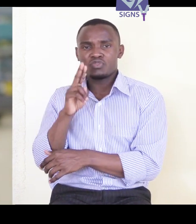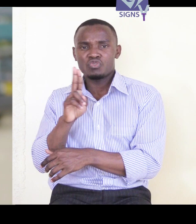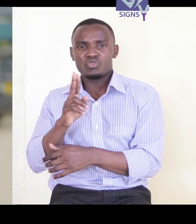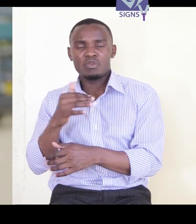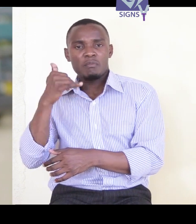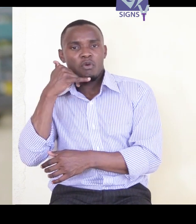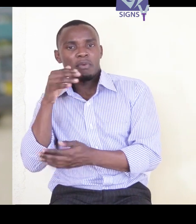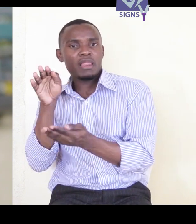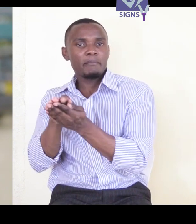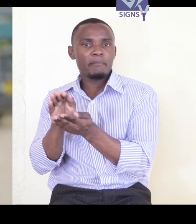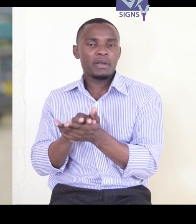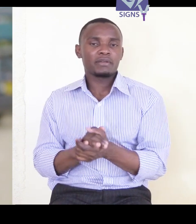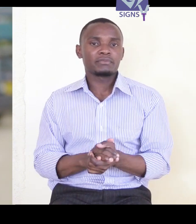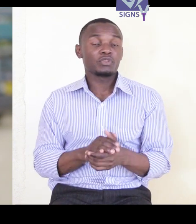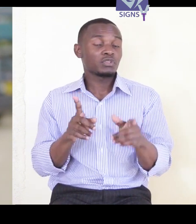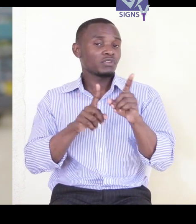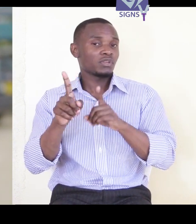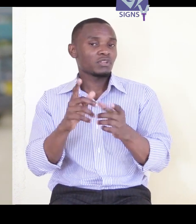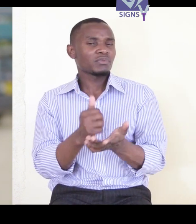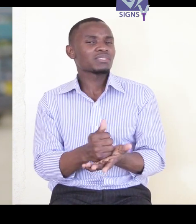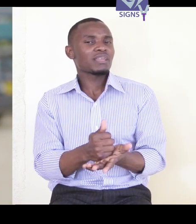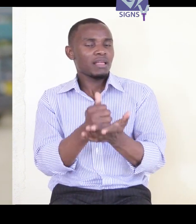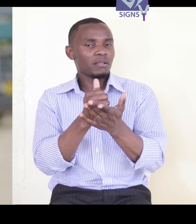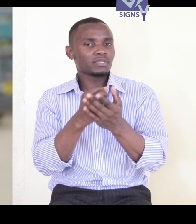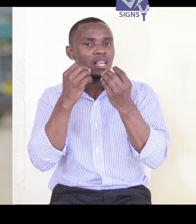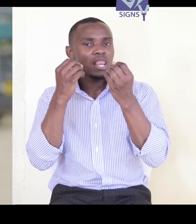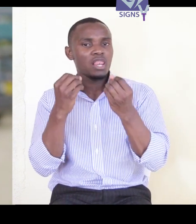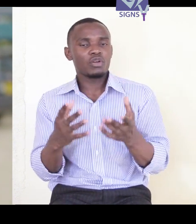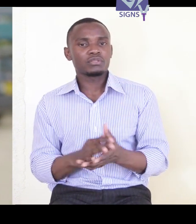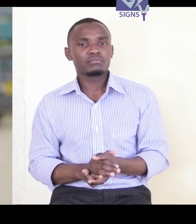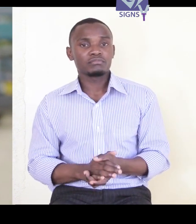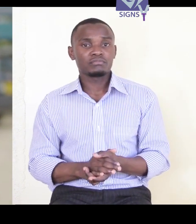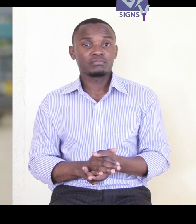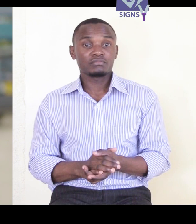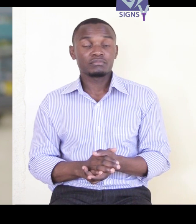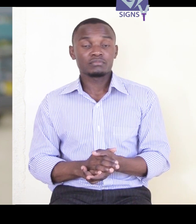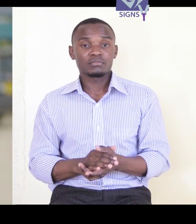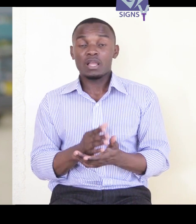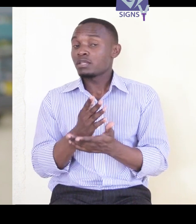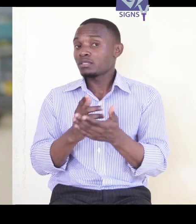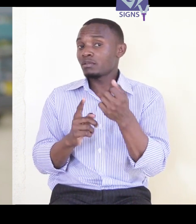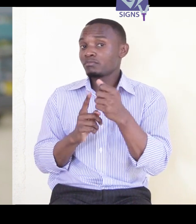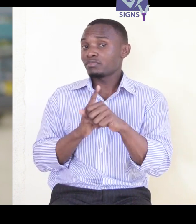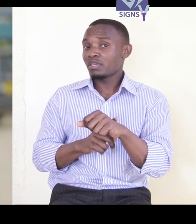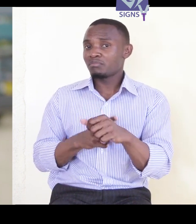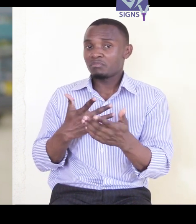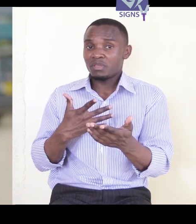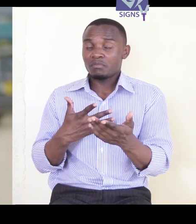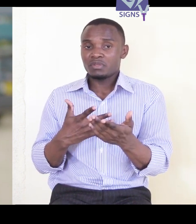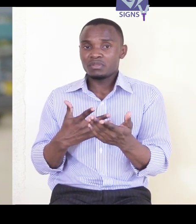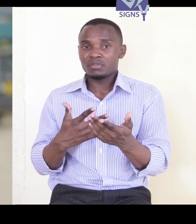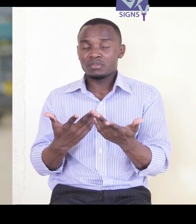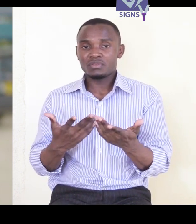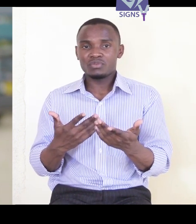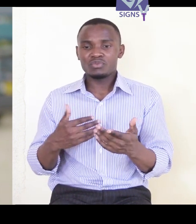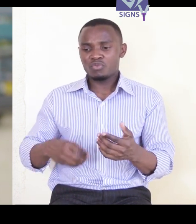house, then just to the nearby M-Pesa, and I withdraw my cash. Therefore, Safaricom has really helped us. Sometimes when you are broke, you